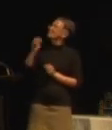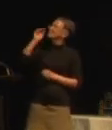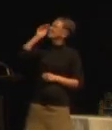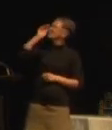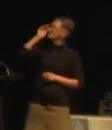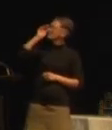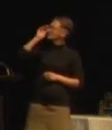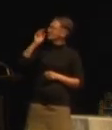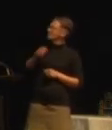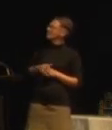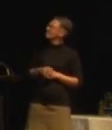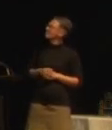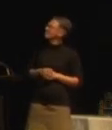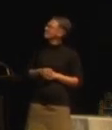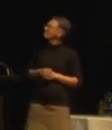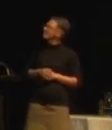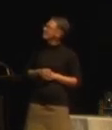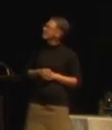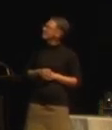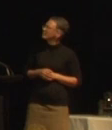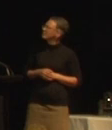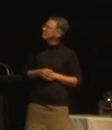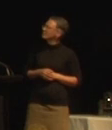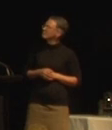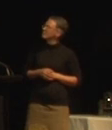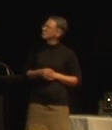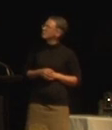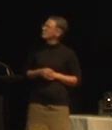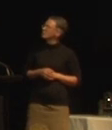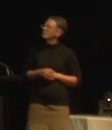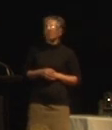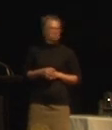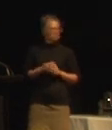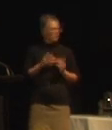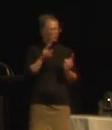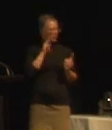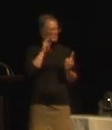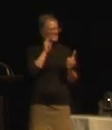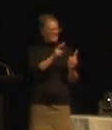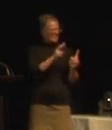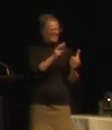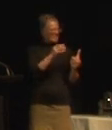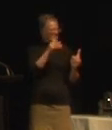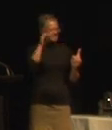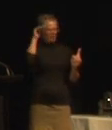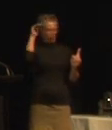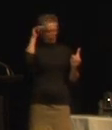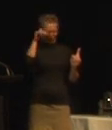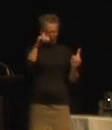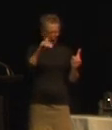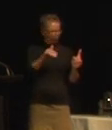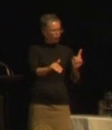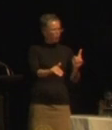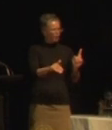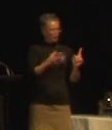species by year discovered. We can see that there's been some kind of decline in new species discovery